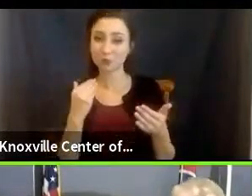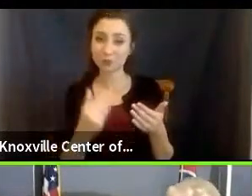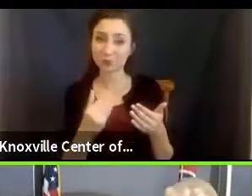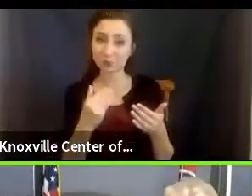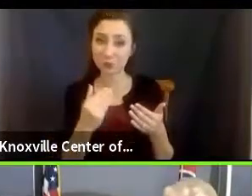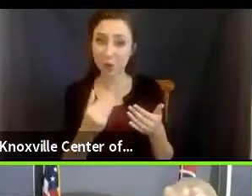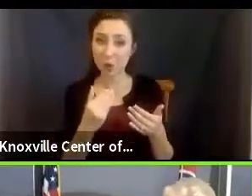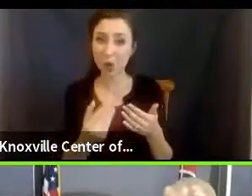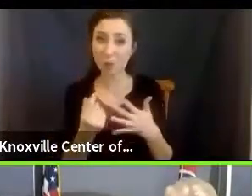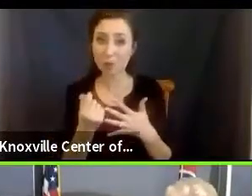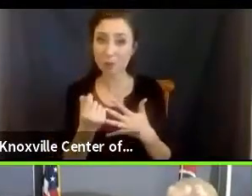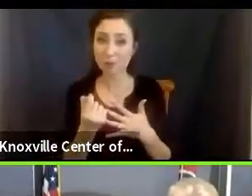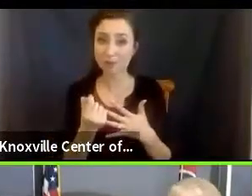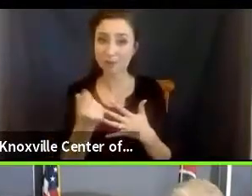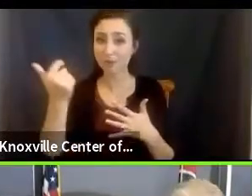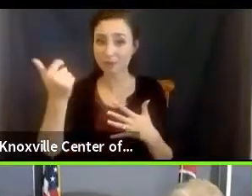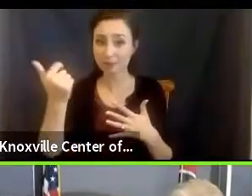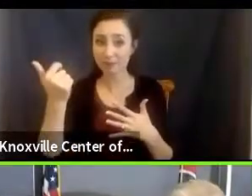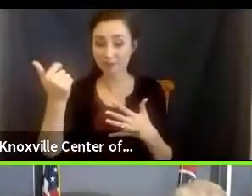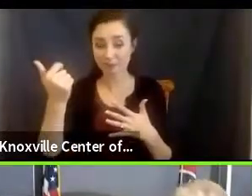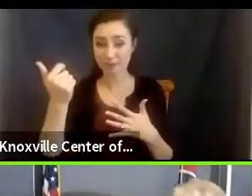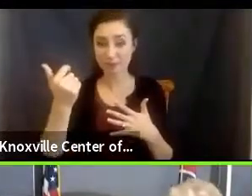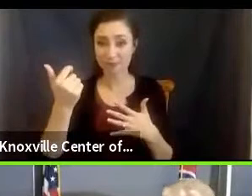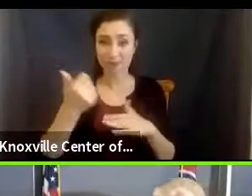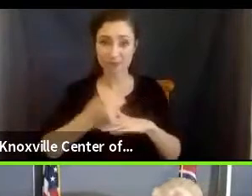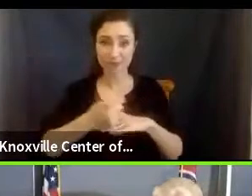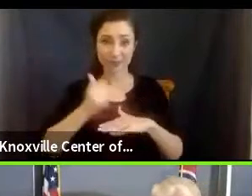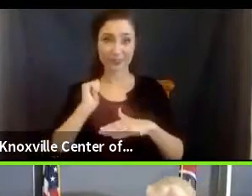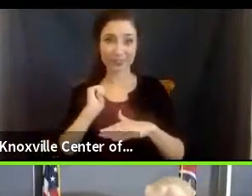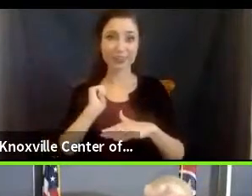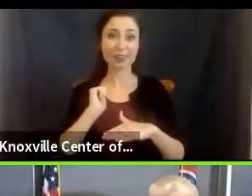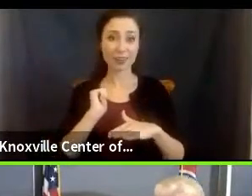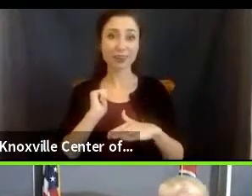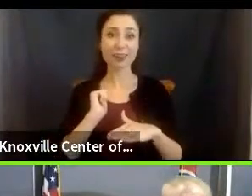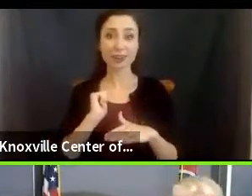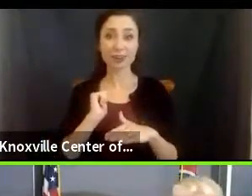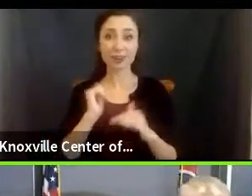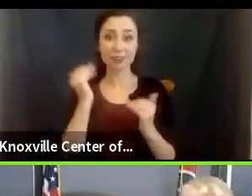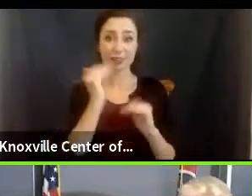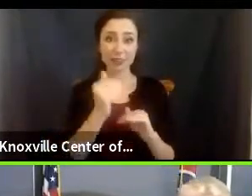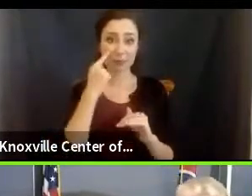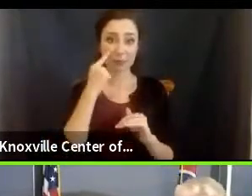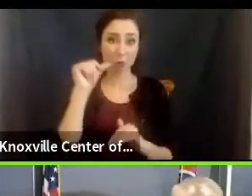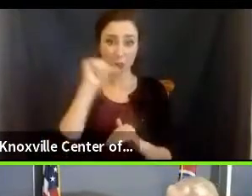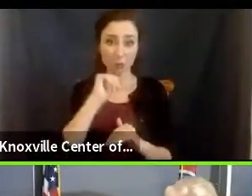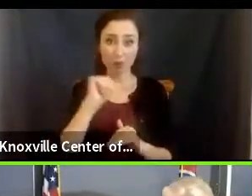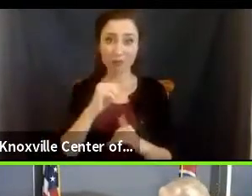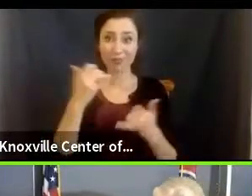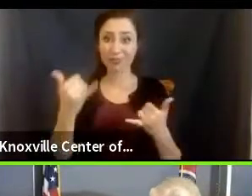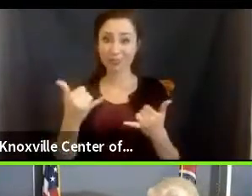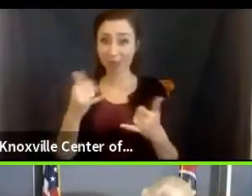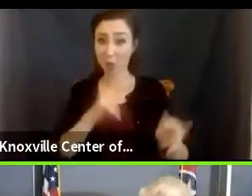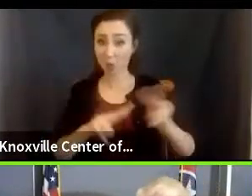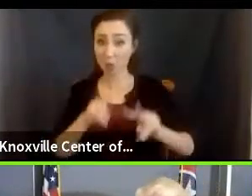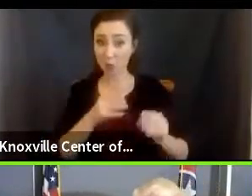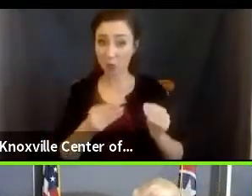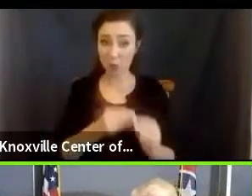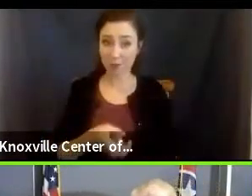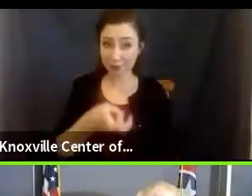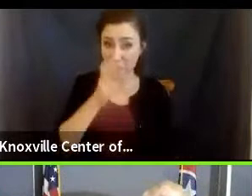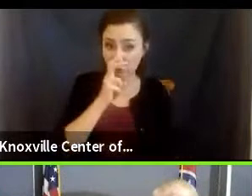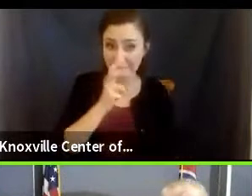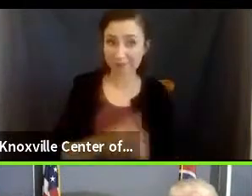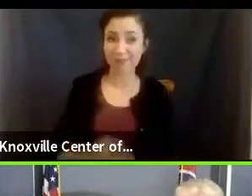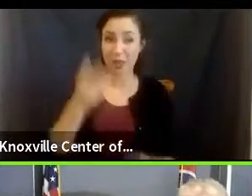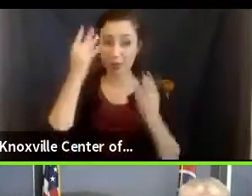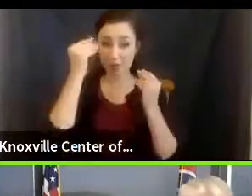rescinding the curfew on bars altogether. Now this week, we're looking at even stricter regulations. And if we think about what